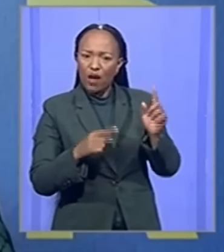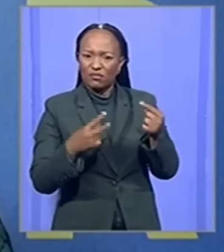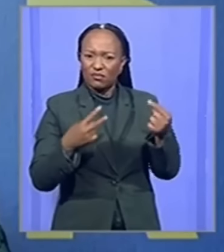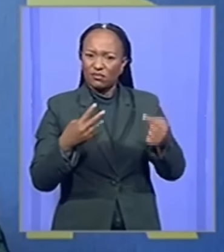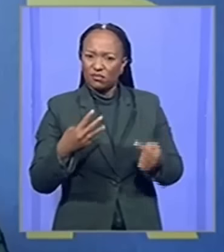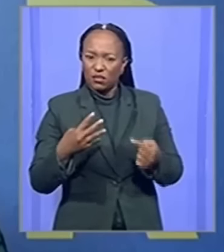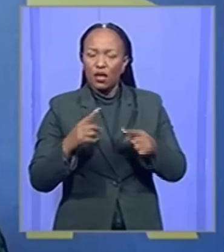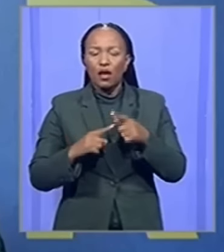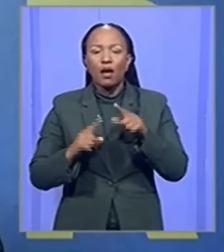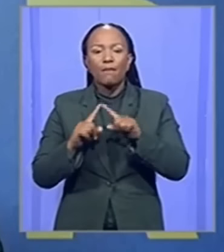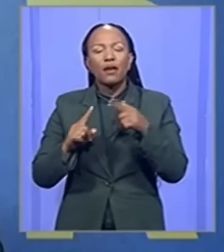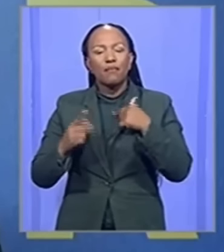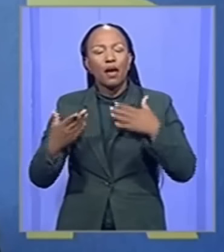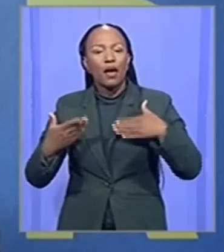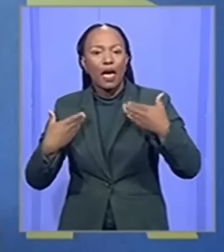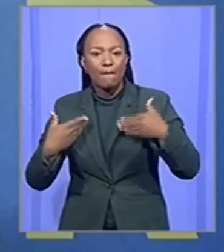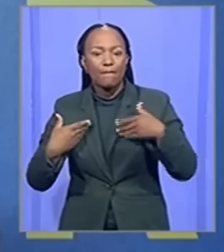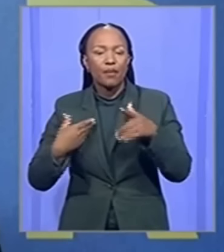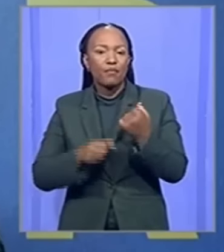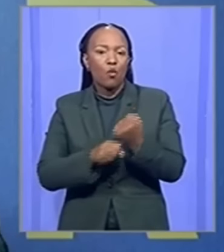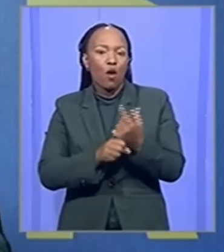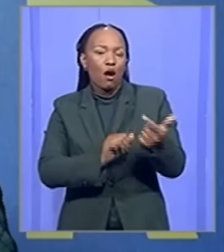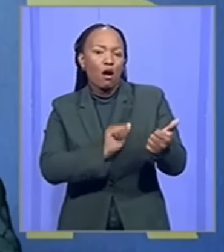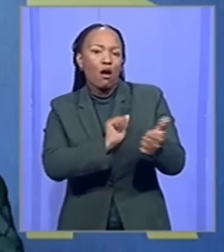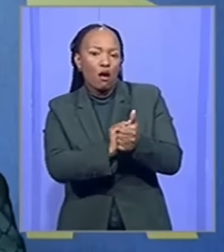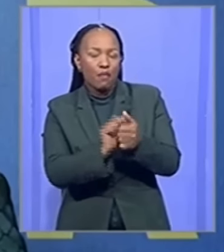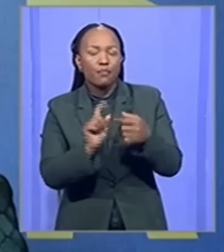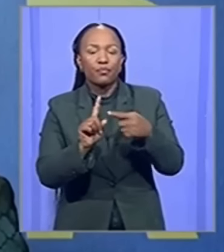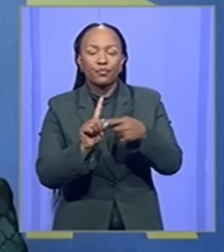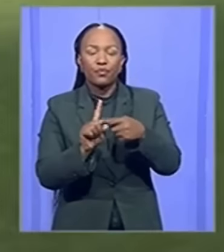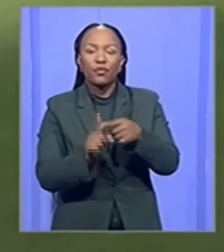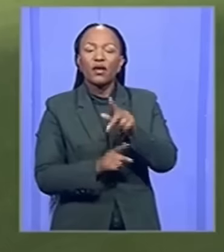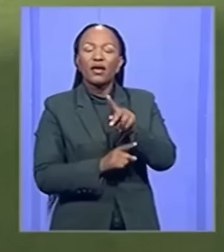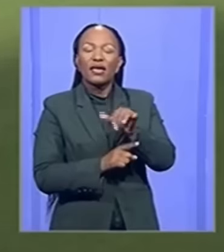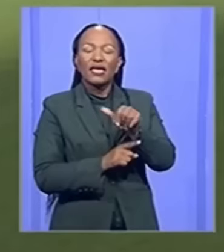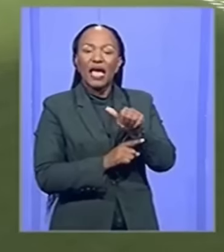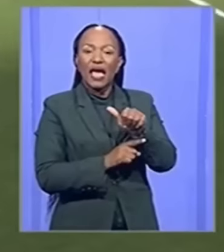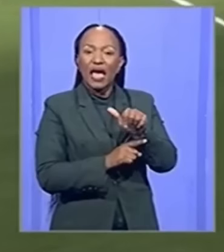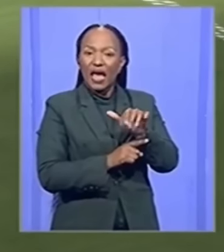extremely happy that I work with the likes of Kaylen Swart. We are very supportive of each other.